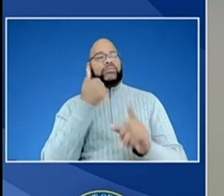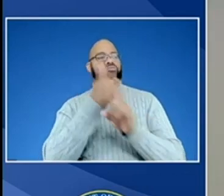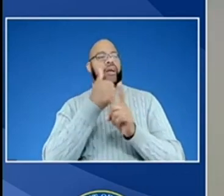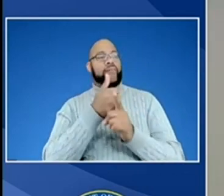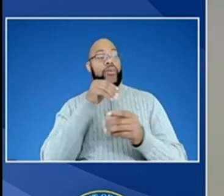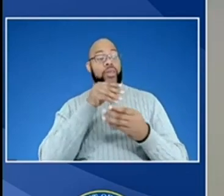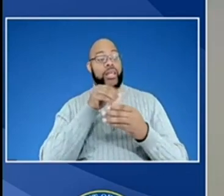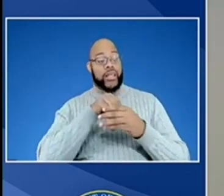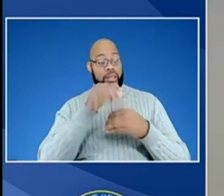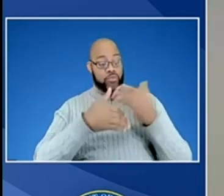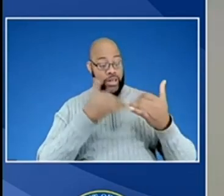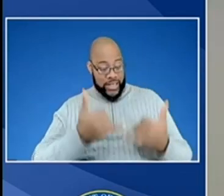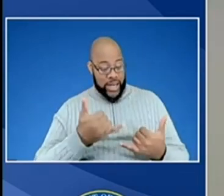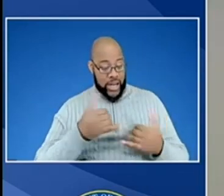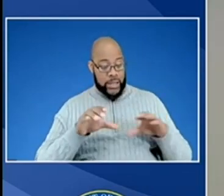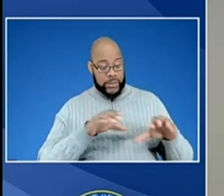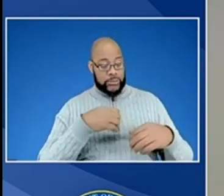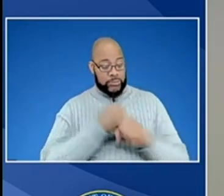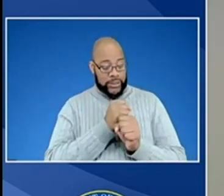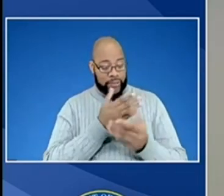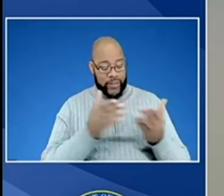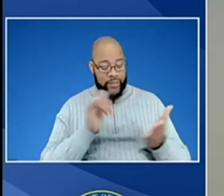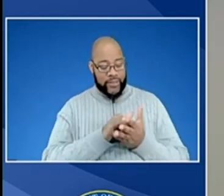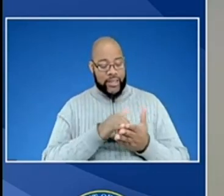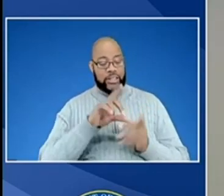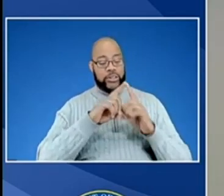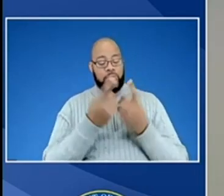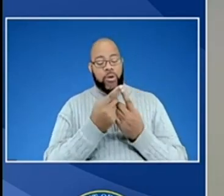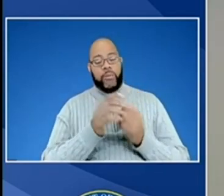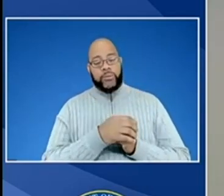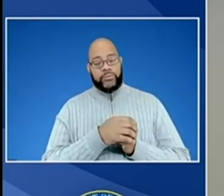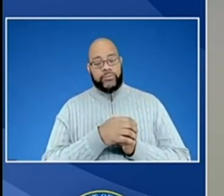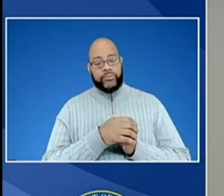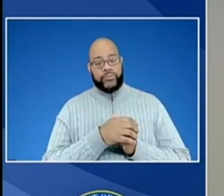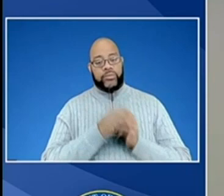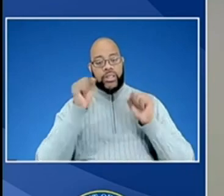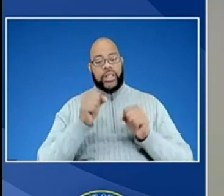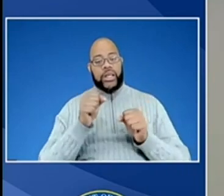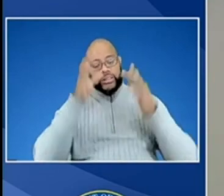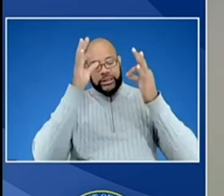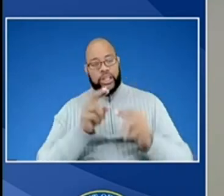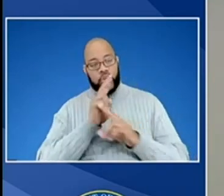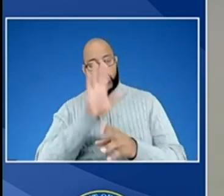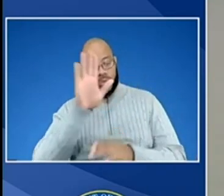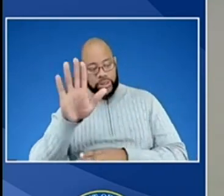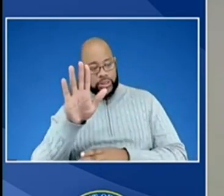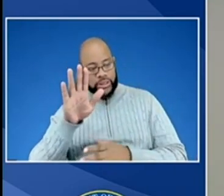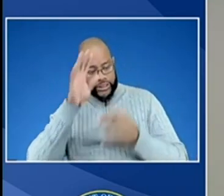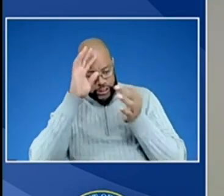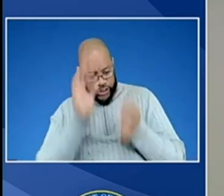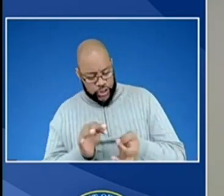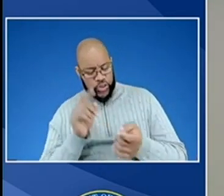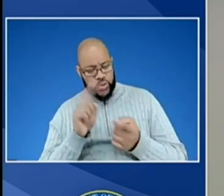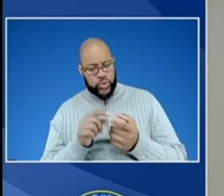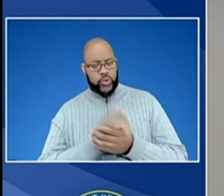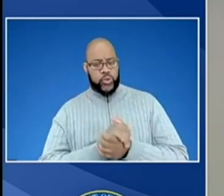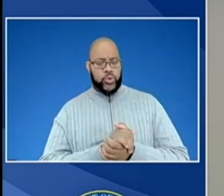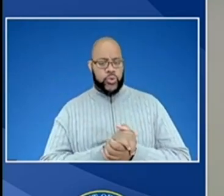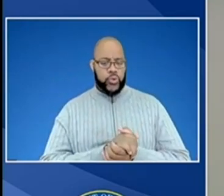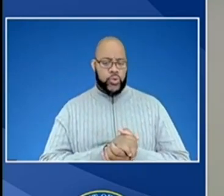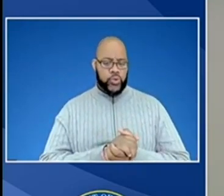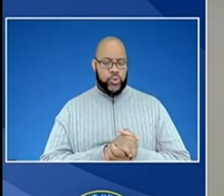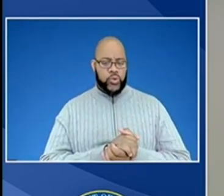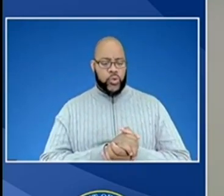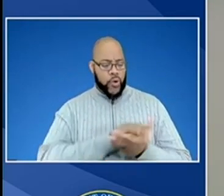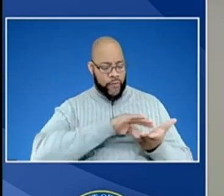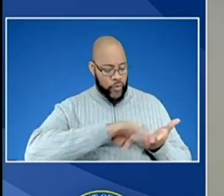of creating mechanisms by which the department can choose to use its discretion to forgive